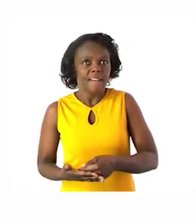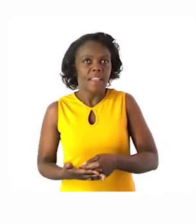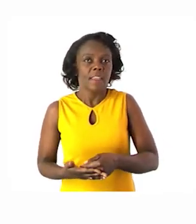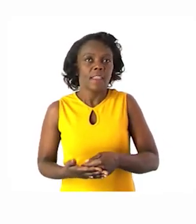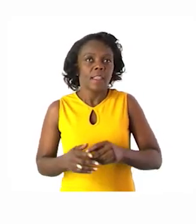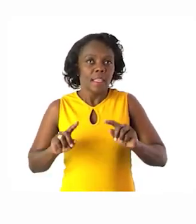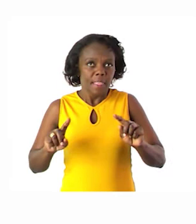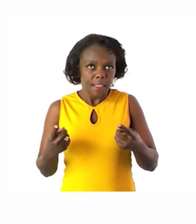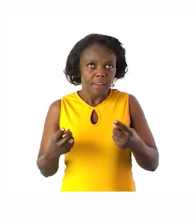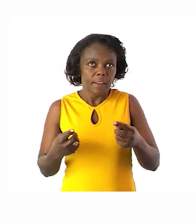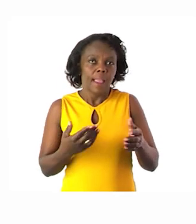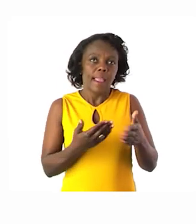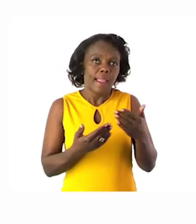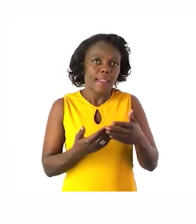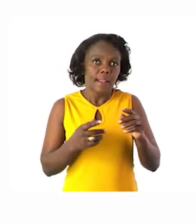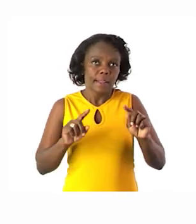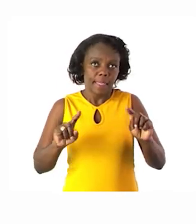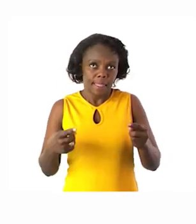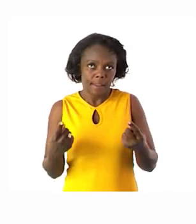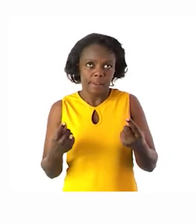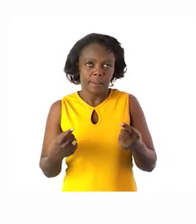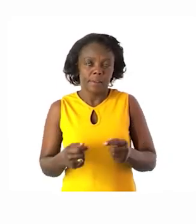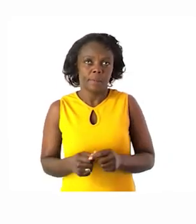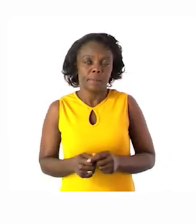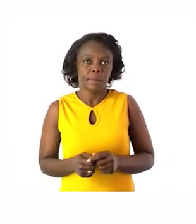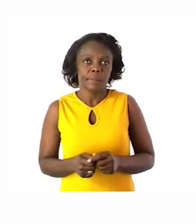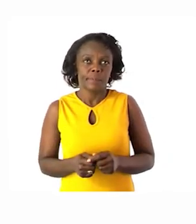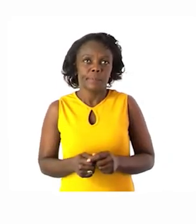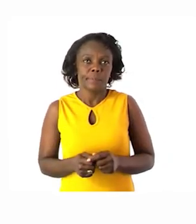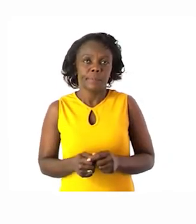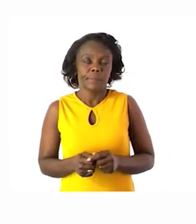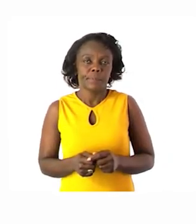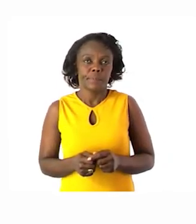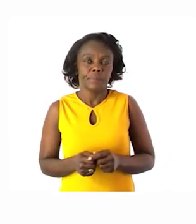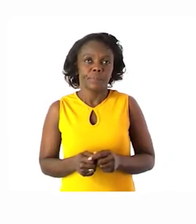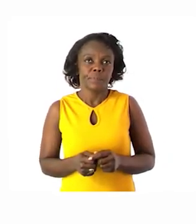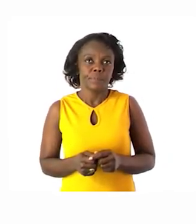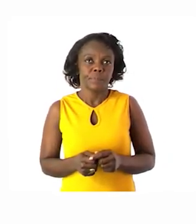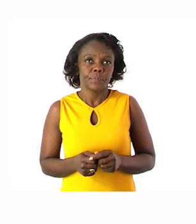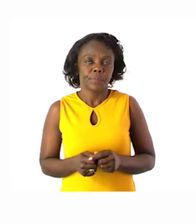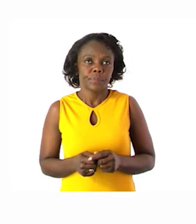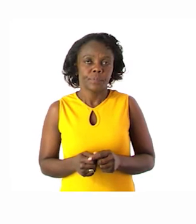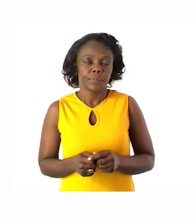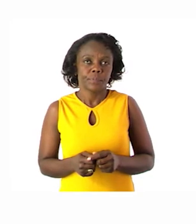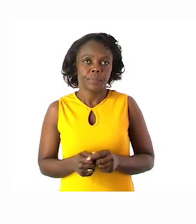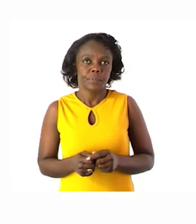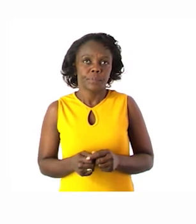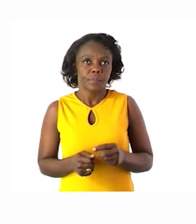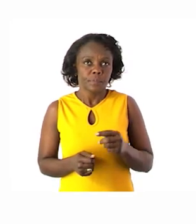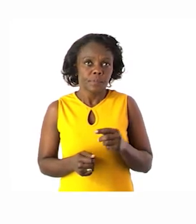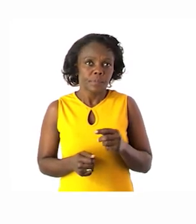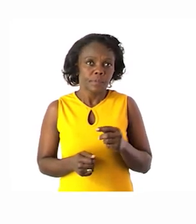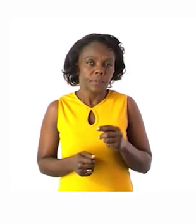light objects. Okay, before we start to identify and sort them out, we are first going to know